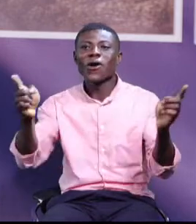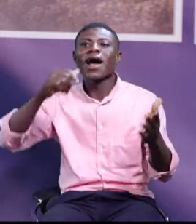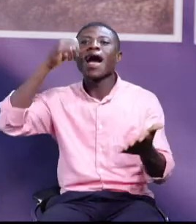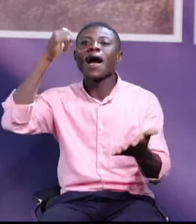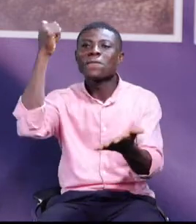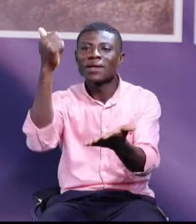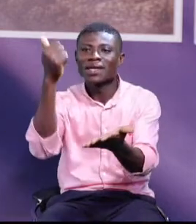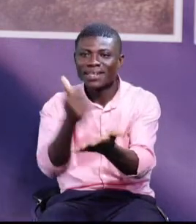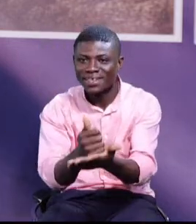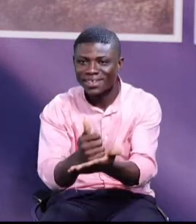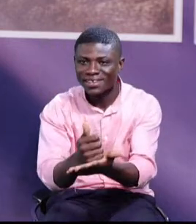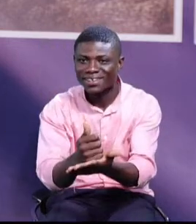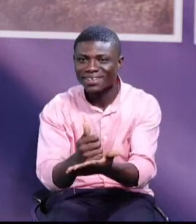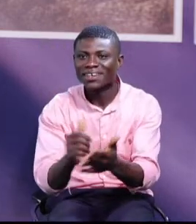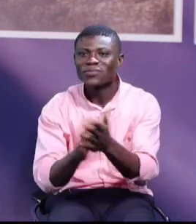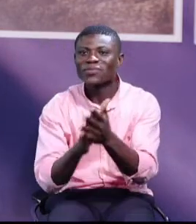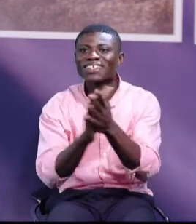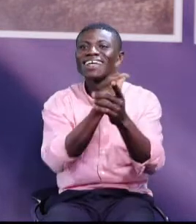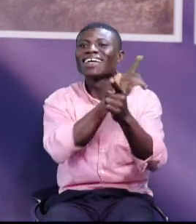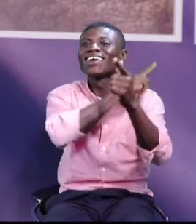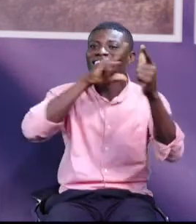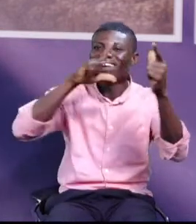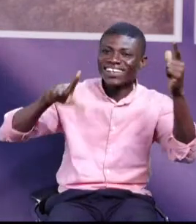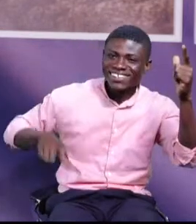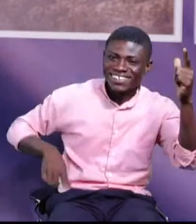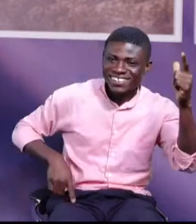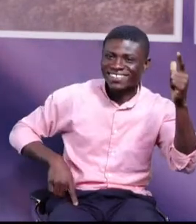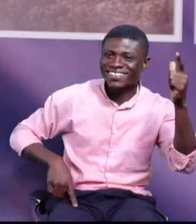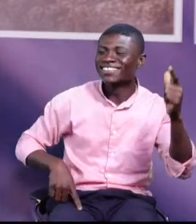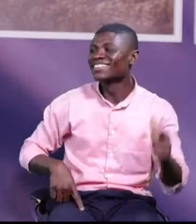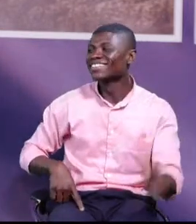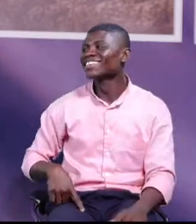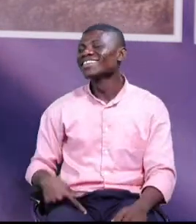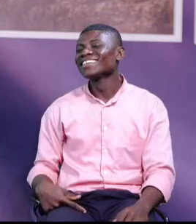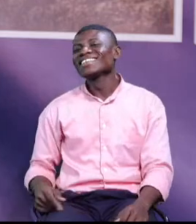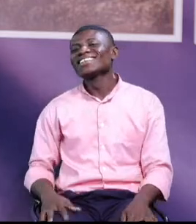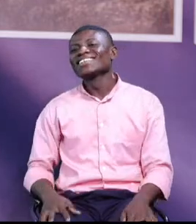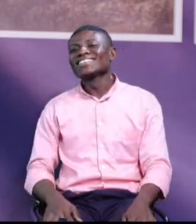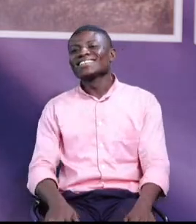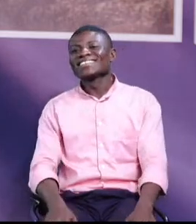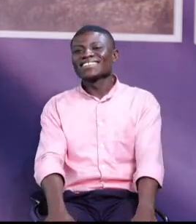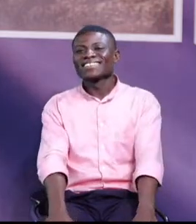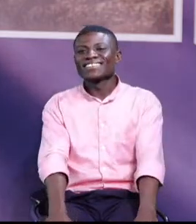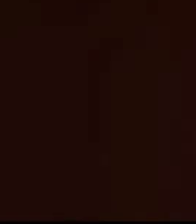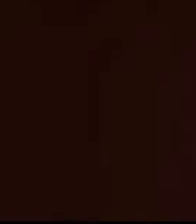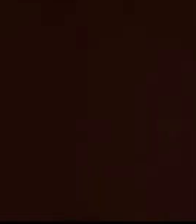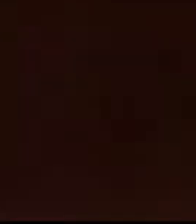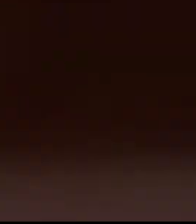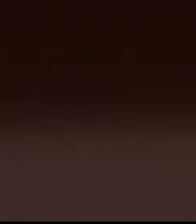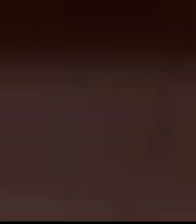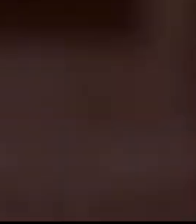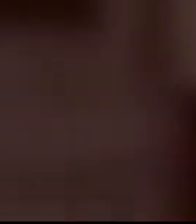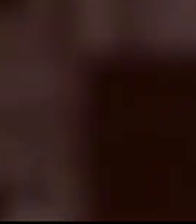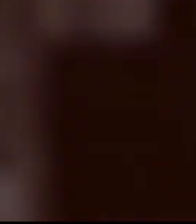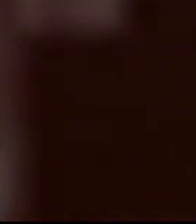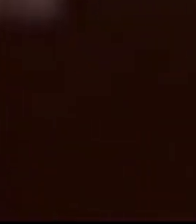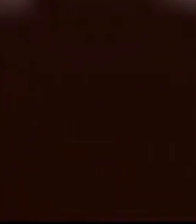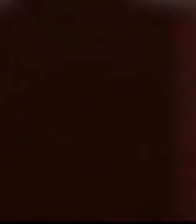Amen? Amen. Praise the Lord. Amen.